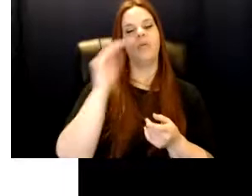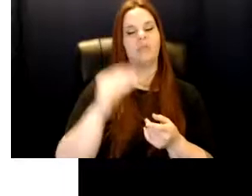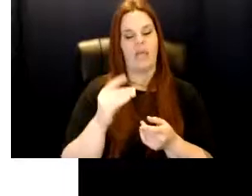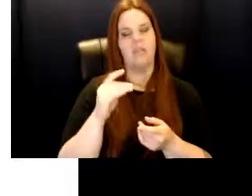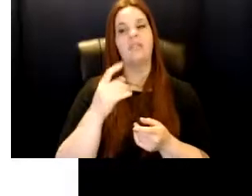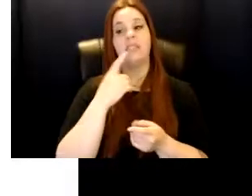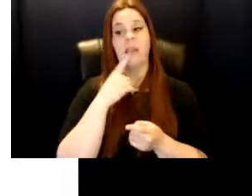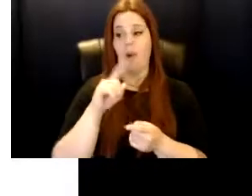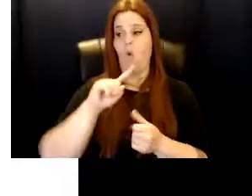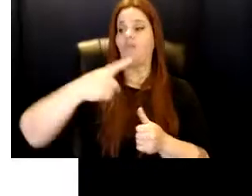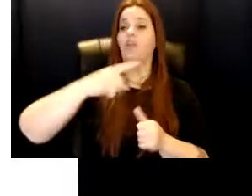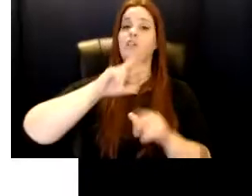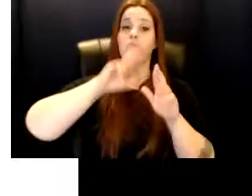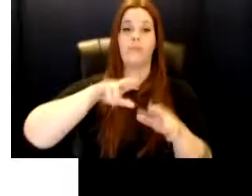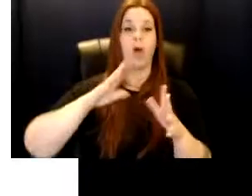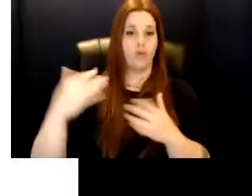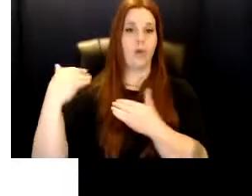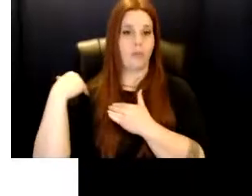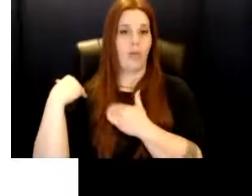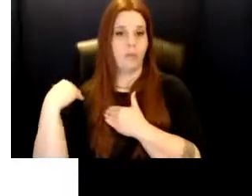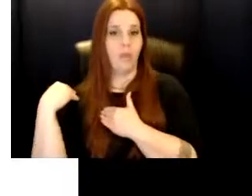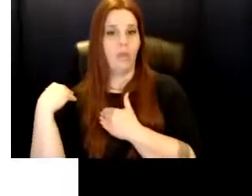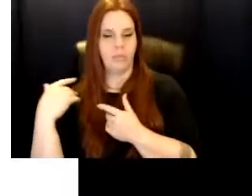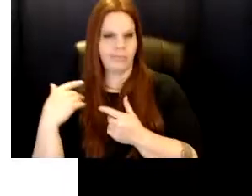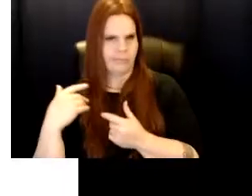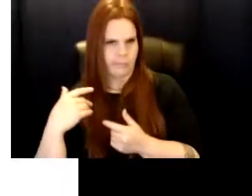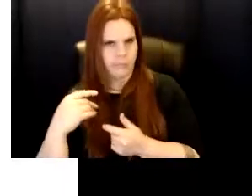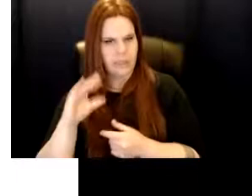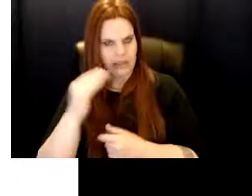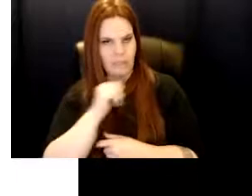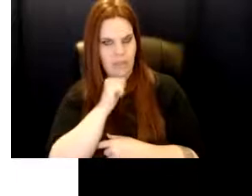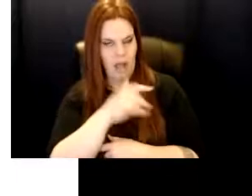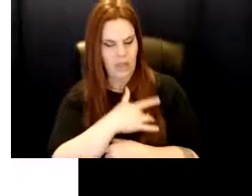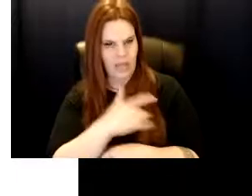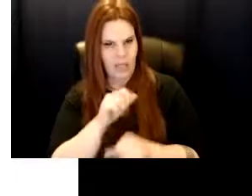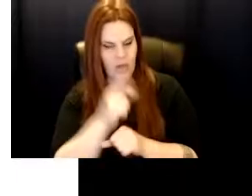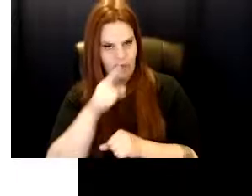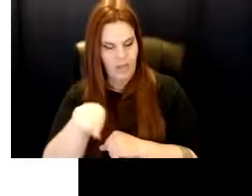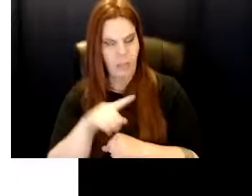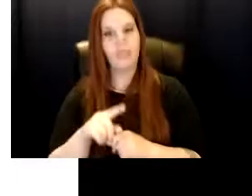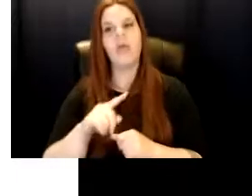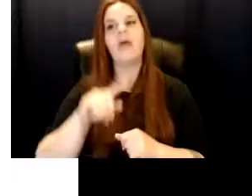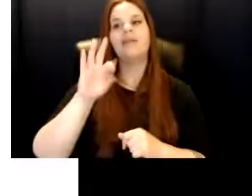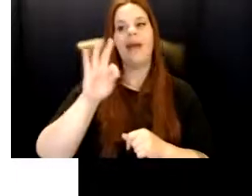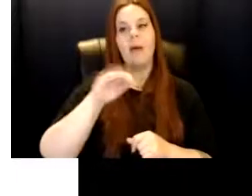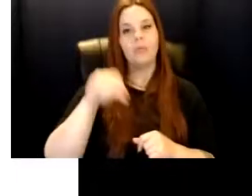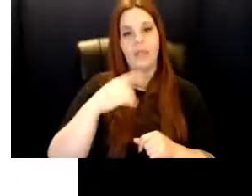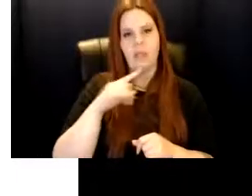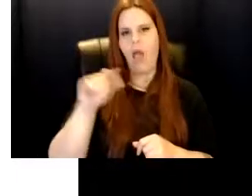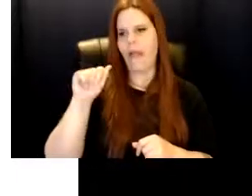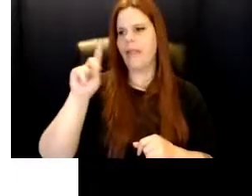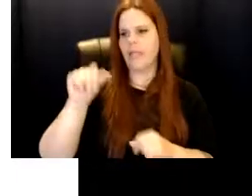first responders are responsible. It seems a very unlikely job for them. 9% said it's the ADA